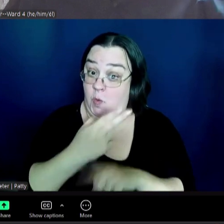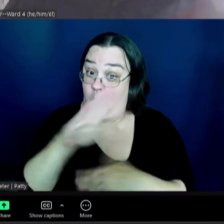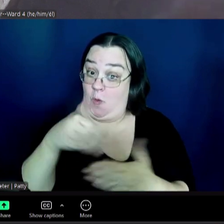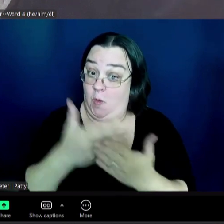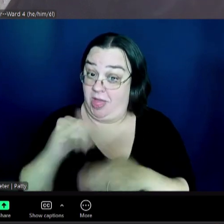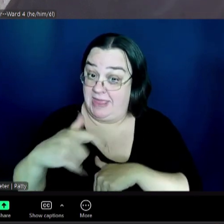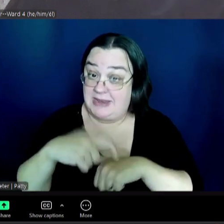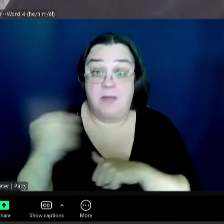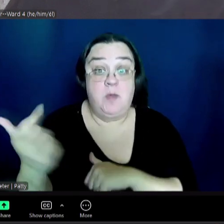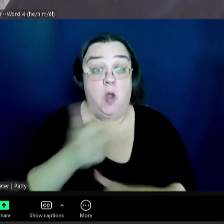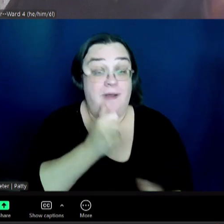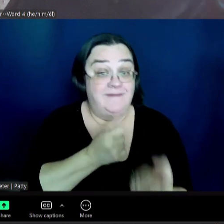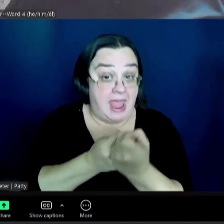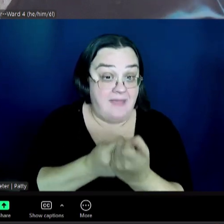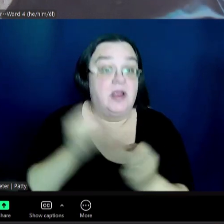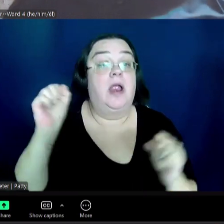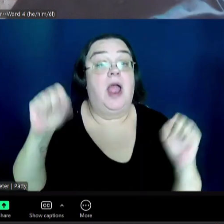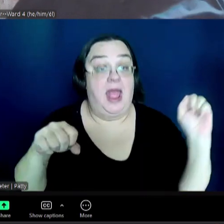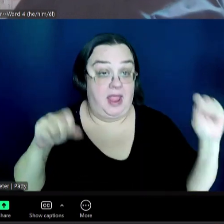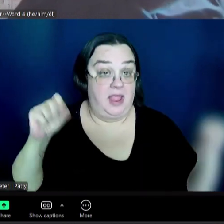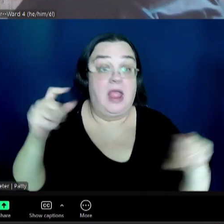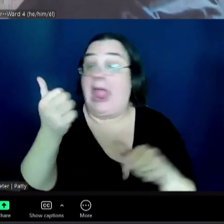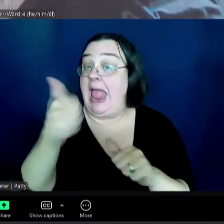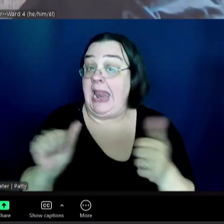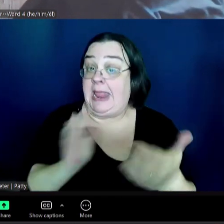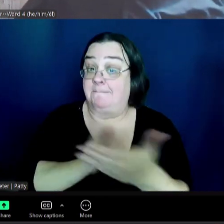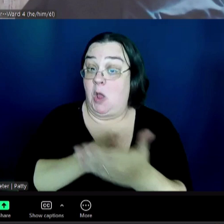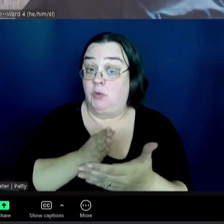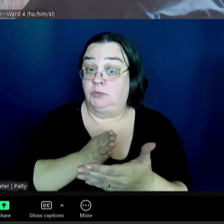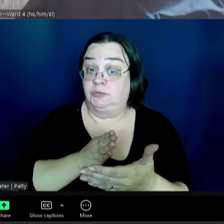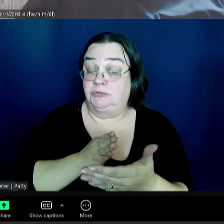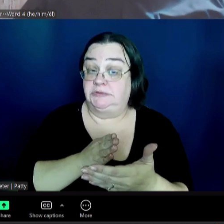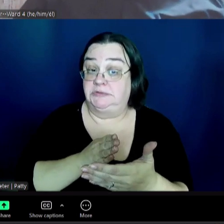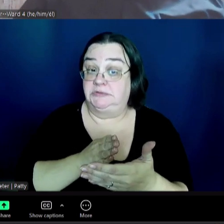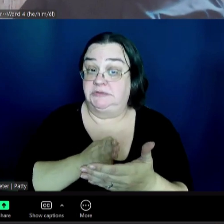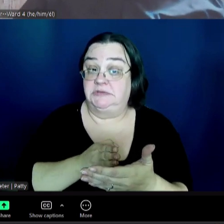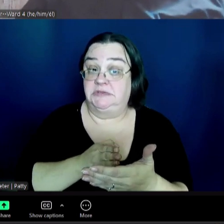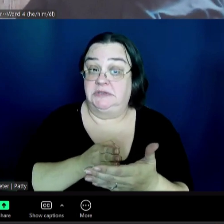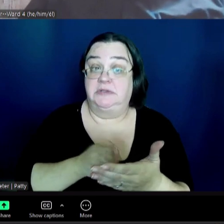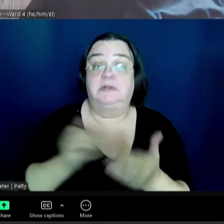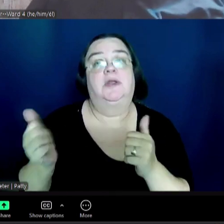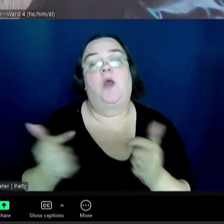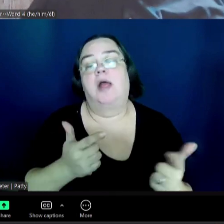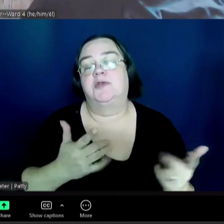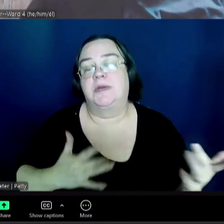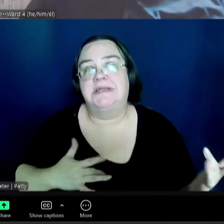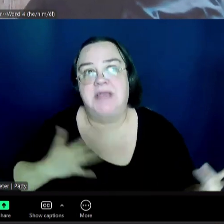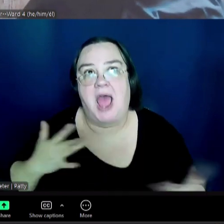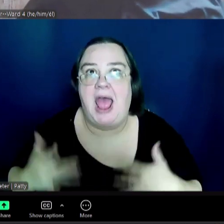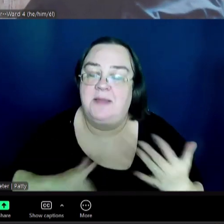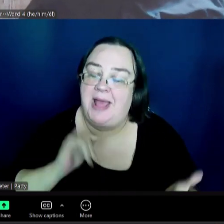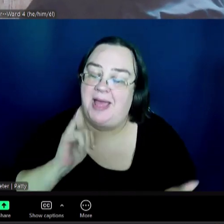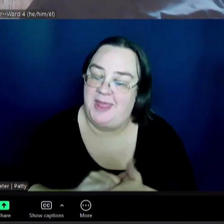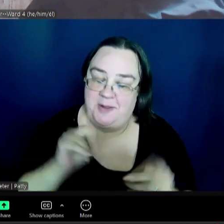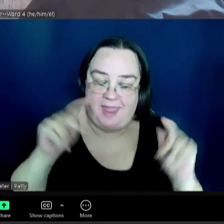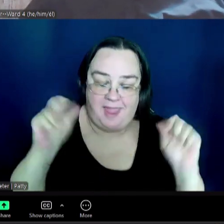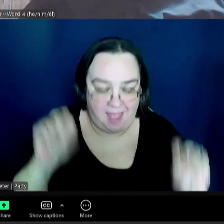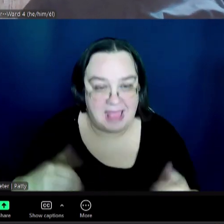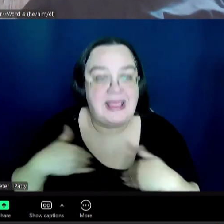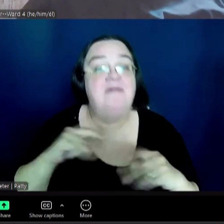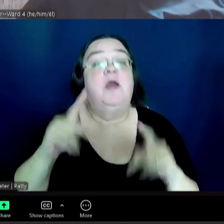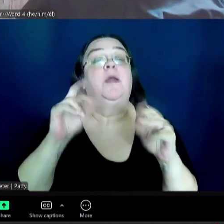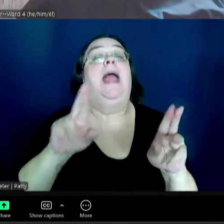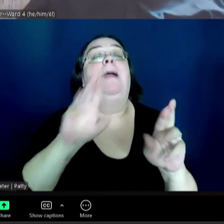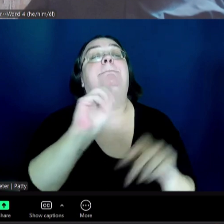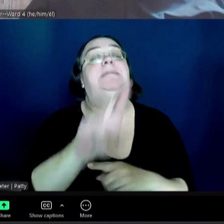favor? Aye. Any opposed? You all are so excited about it. All right, the ayes have it. All right, Mr. Brinkman, thank you.